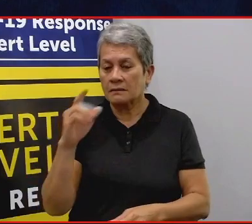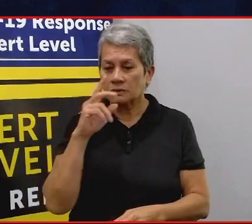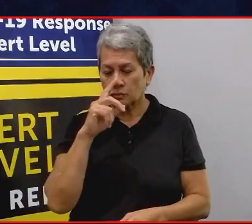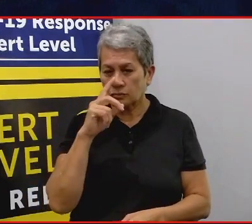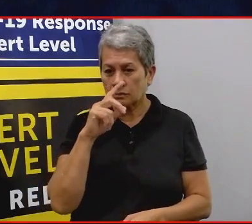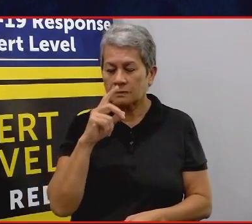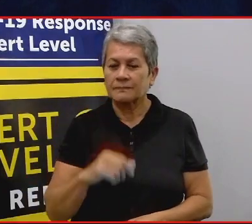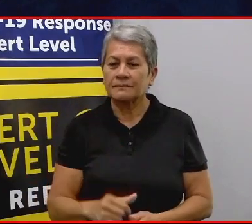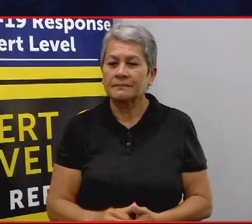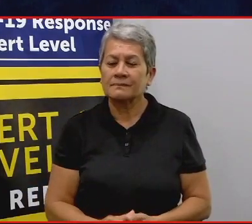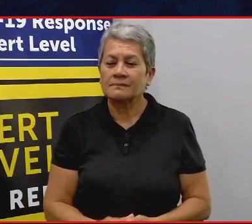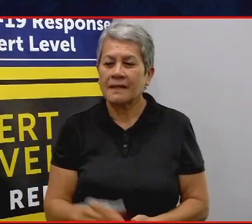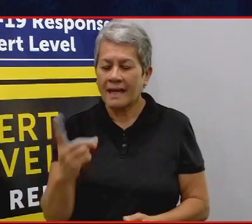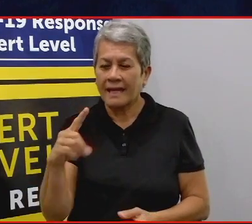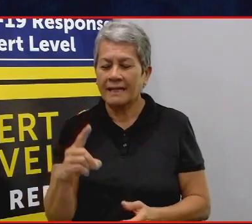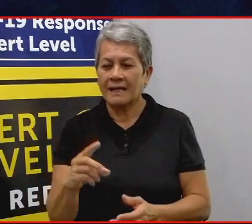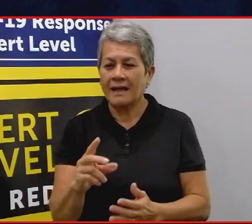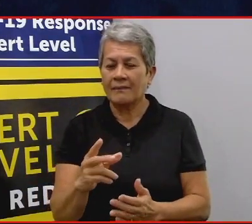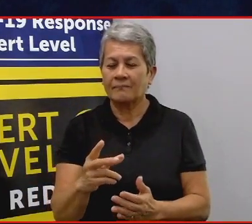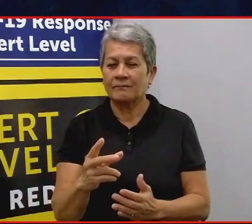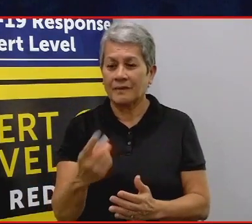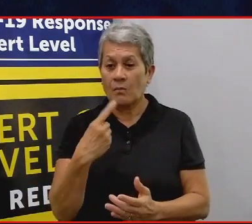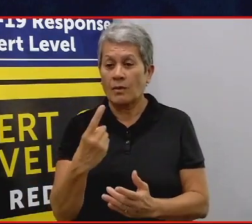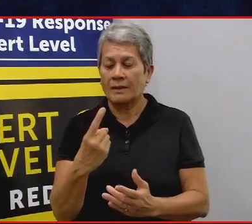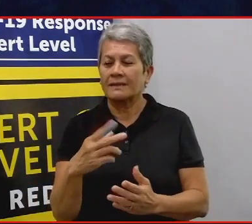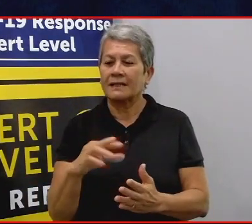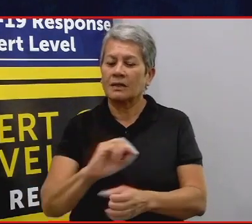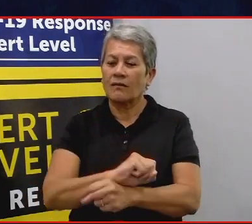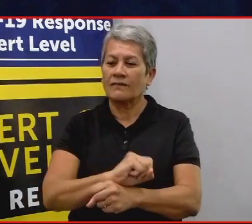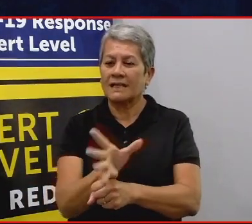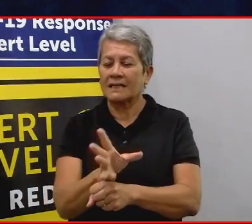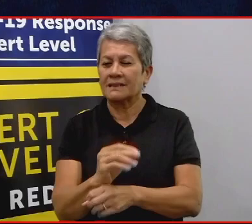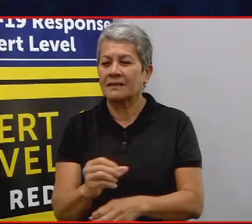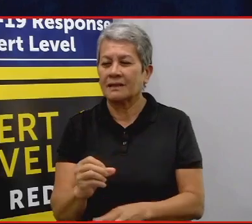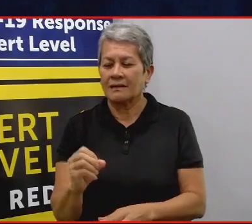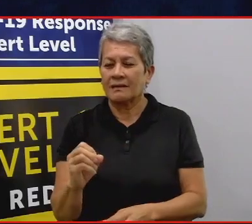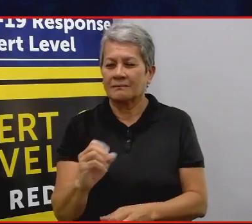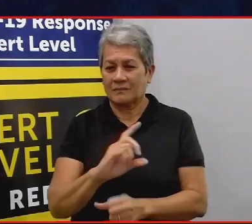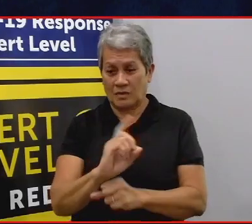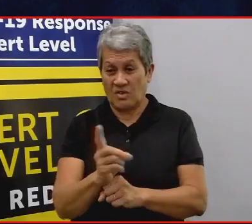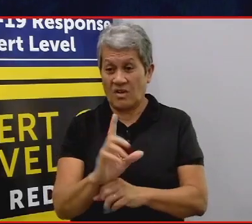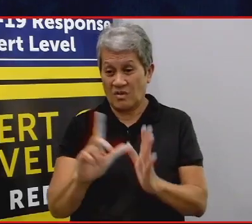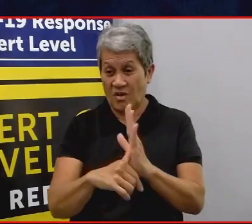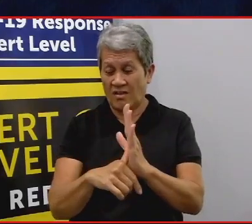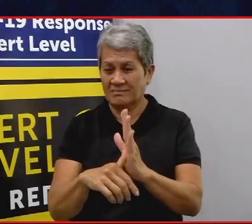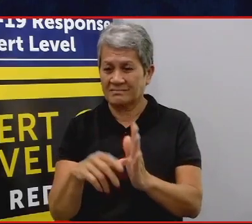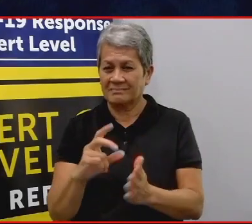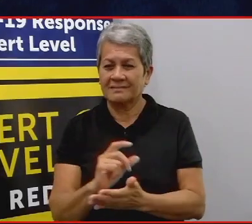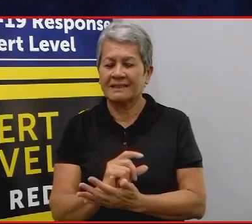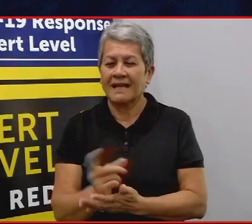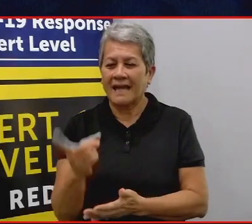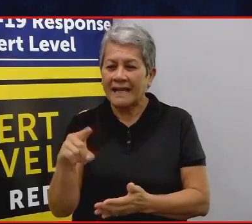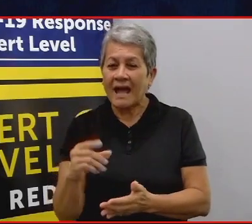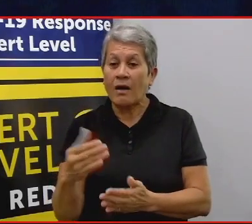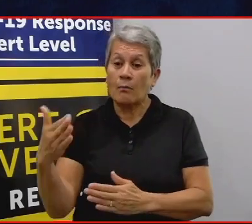the COVID-19 clock ticks on and our borders remain closed to visitors, we've developed plans and